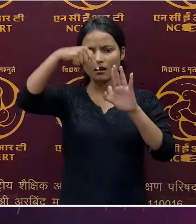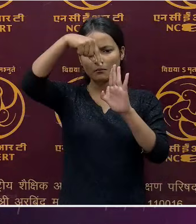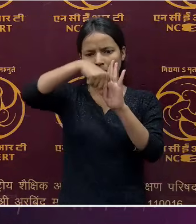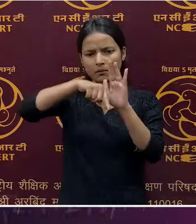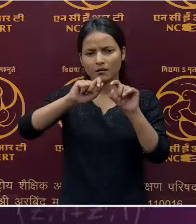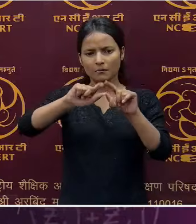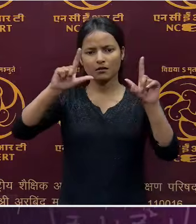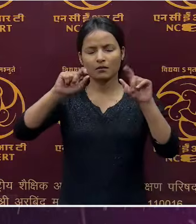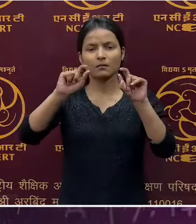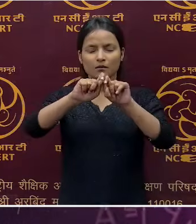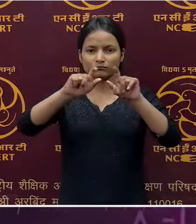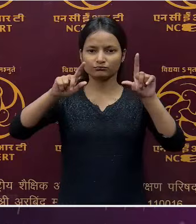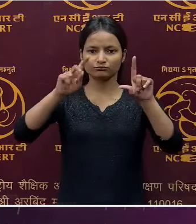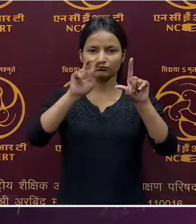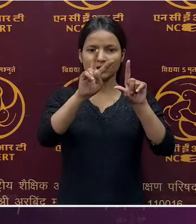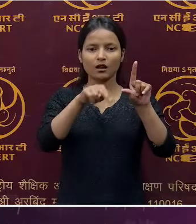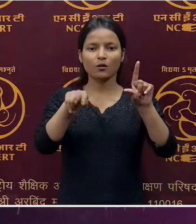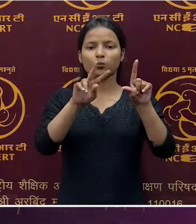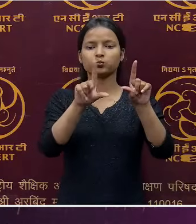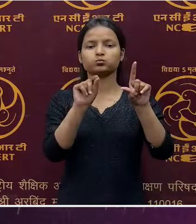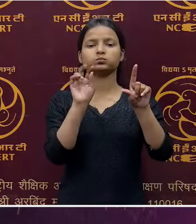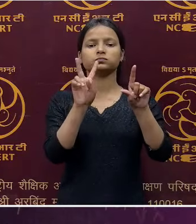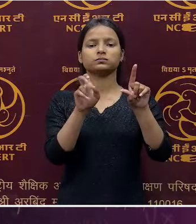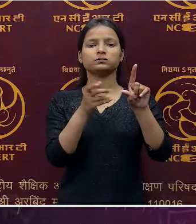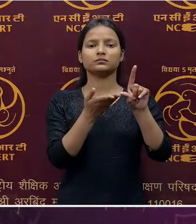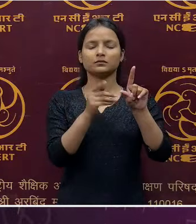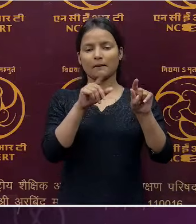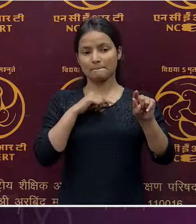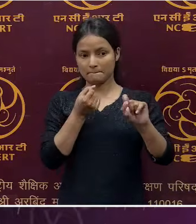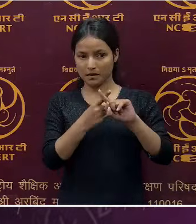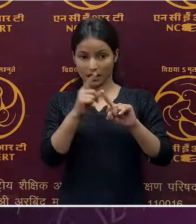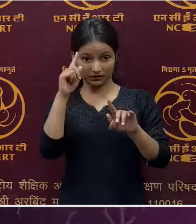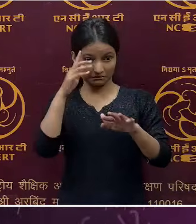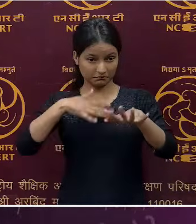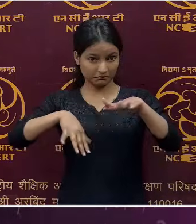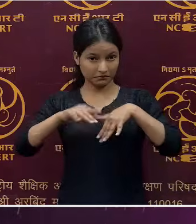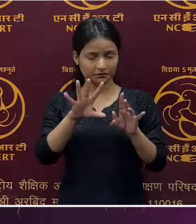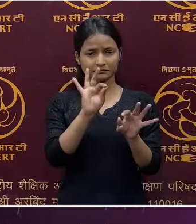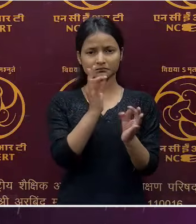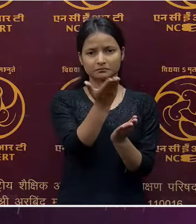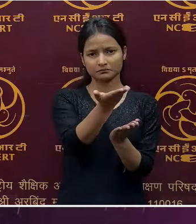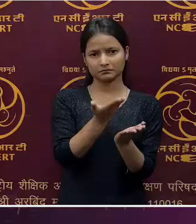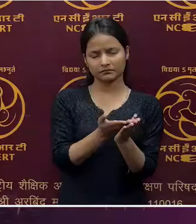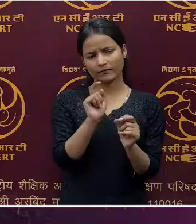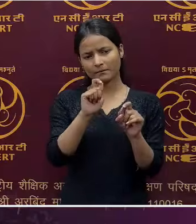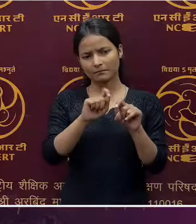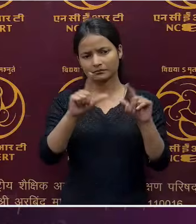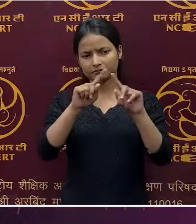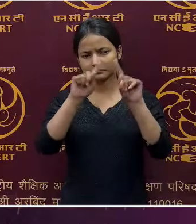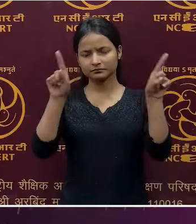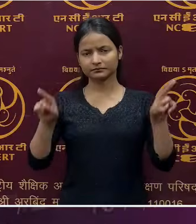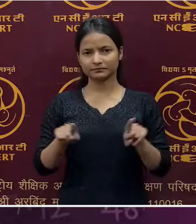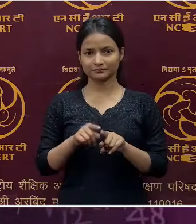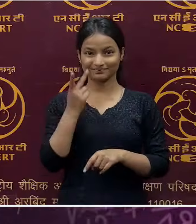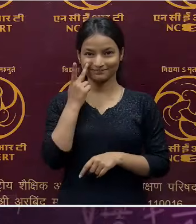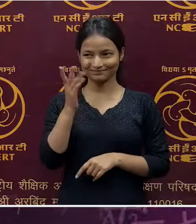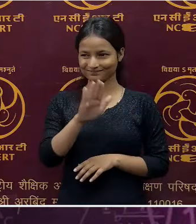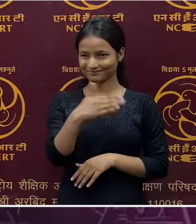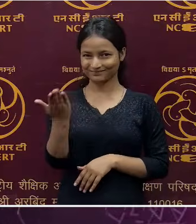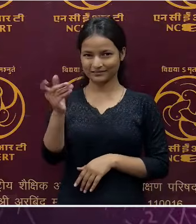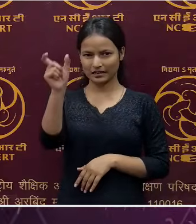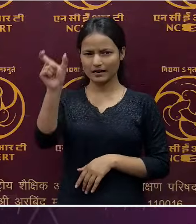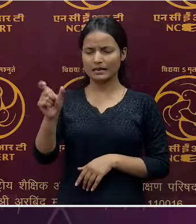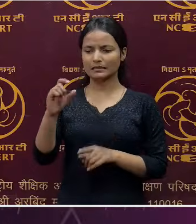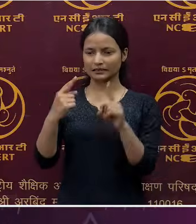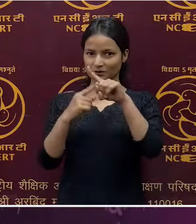mathematics. As you can see that there are a lot of subjects. So here we are choosing mathematics. Now the TOC is given in the right hand side.